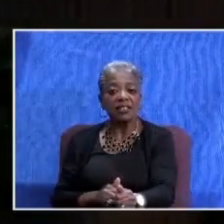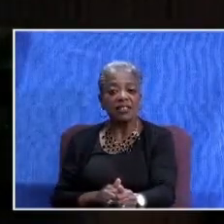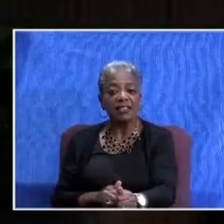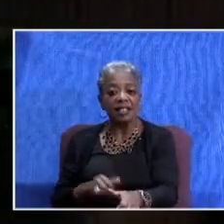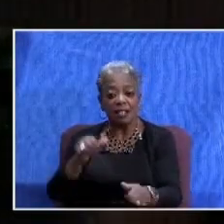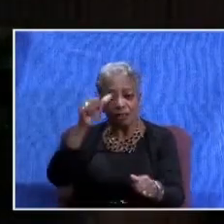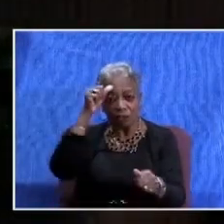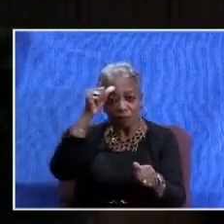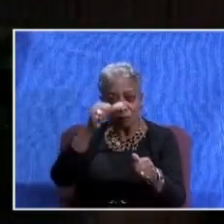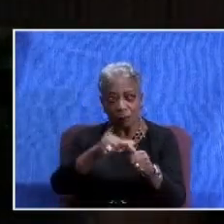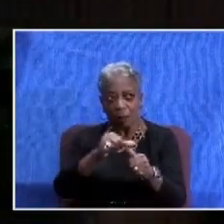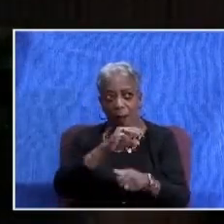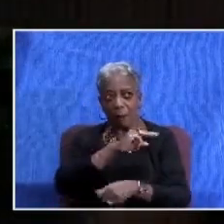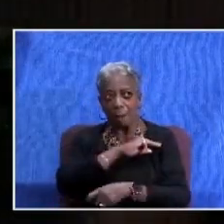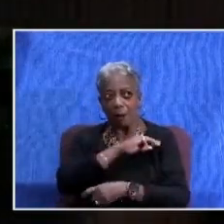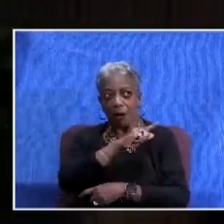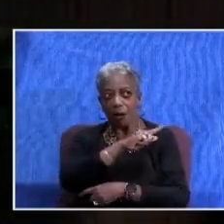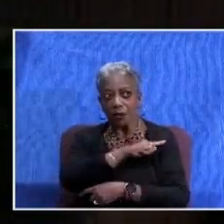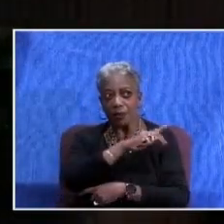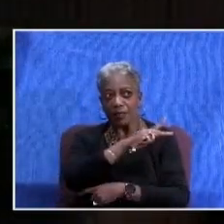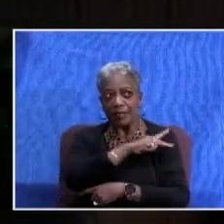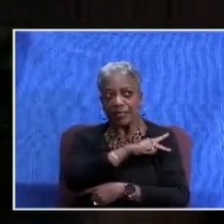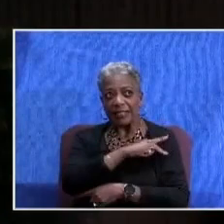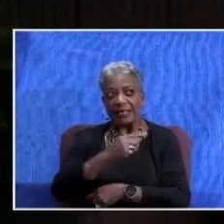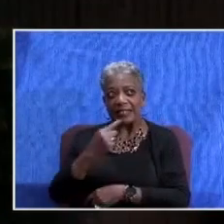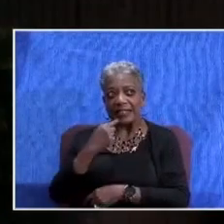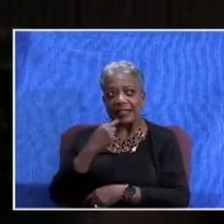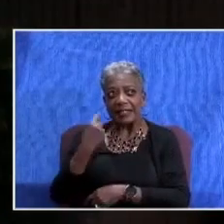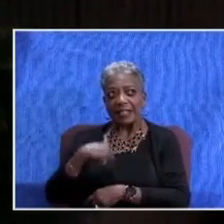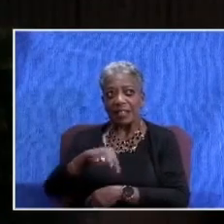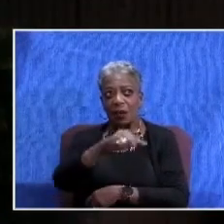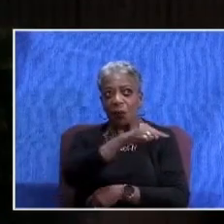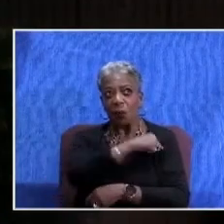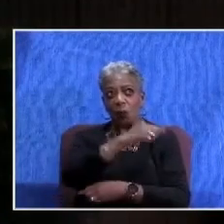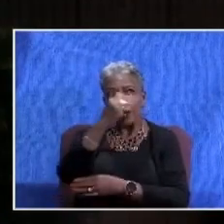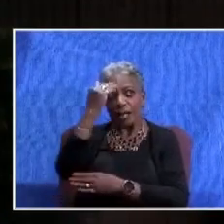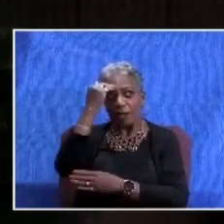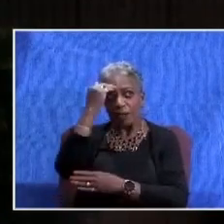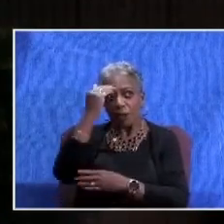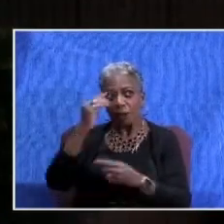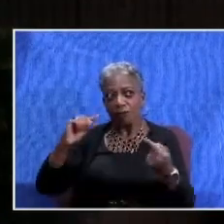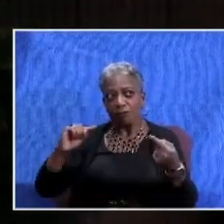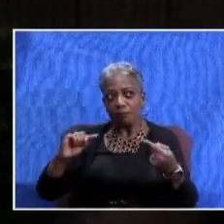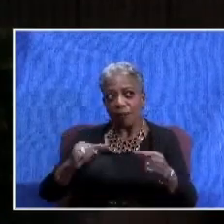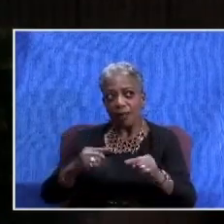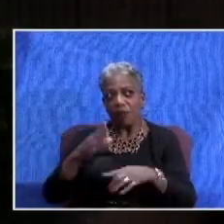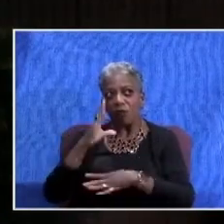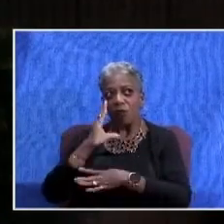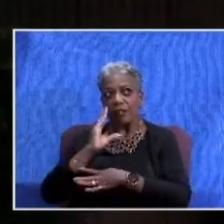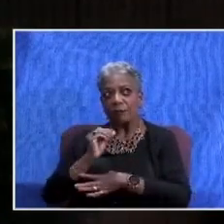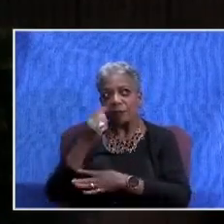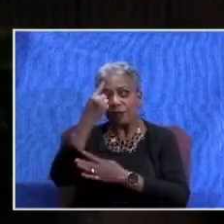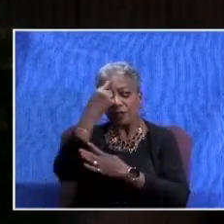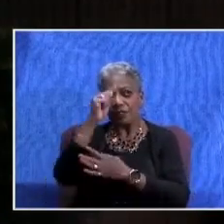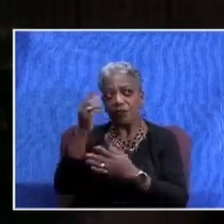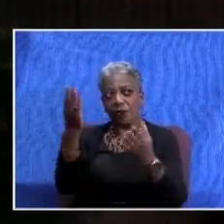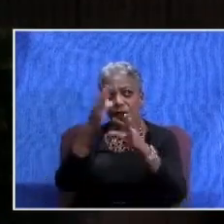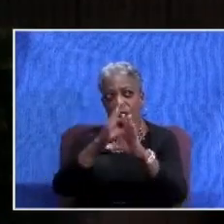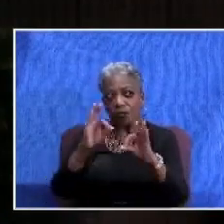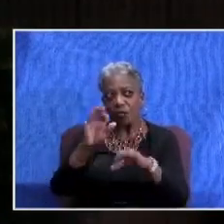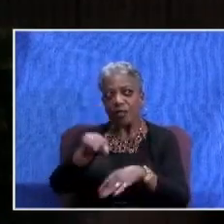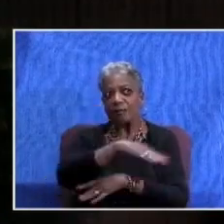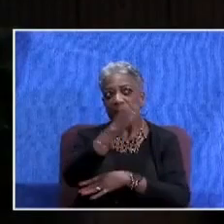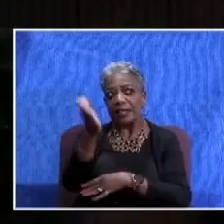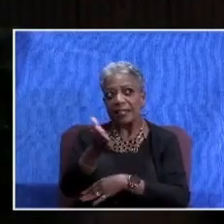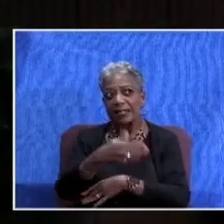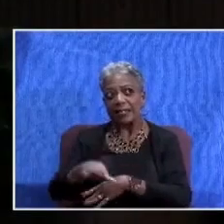jail that we know through painful experience that freedom is never voluntarily given by the oppressor. It must